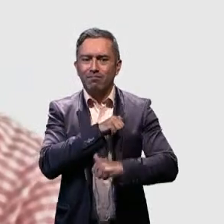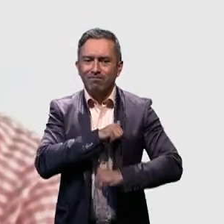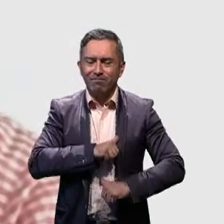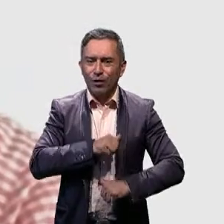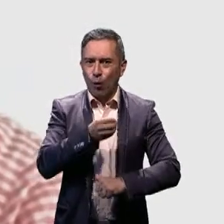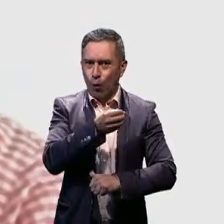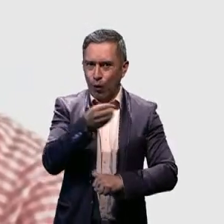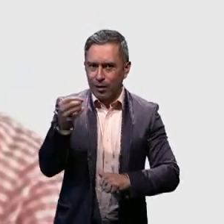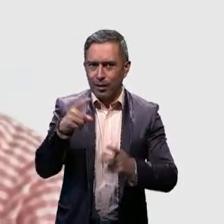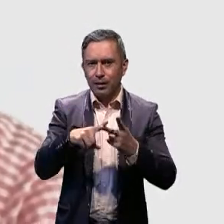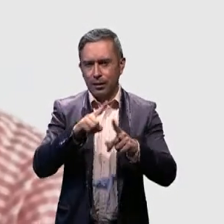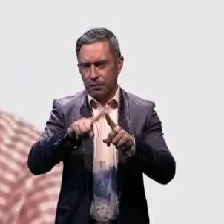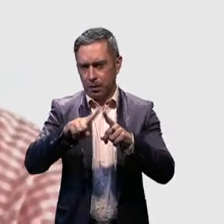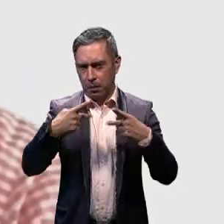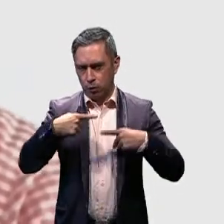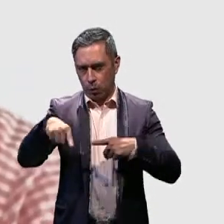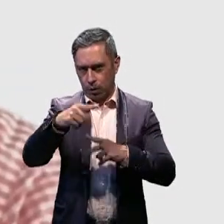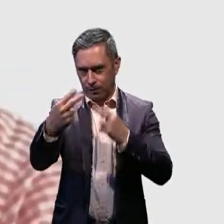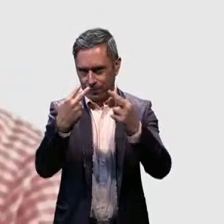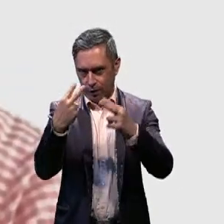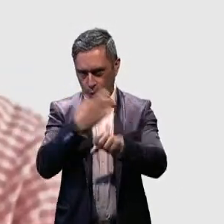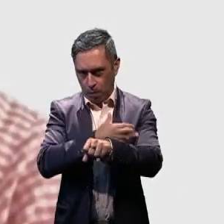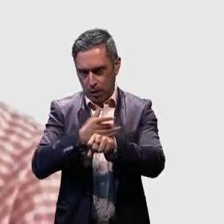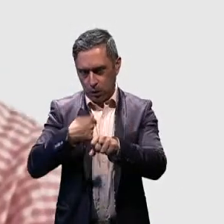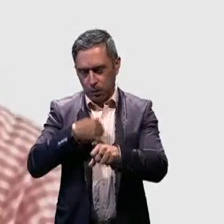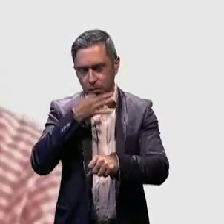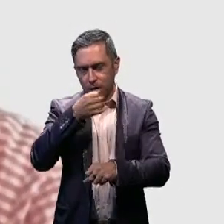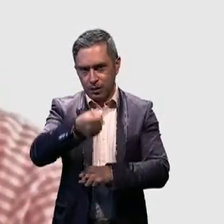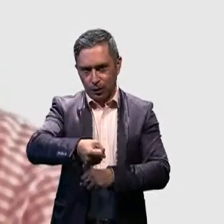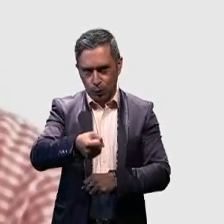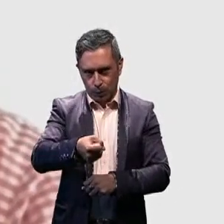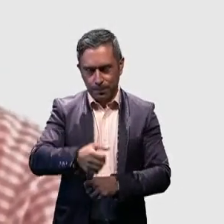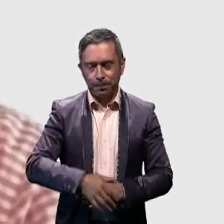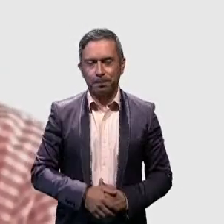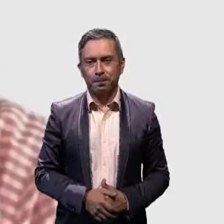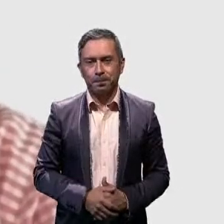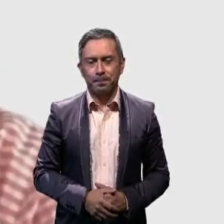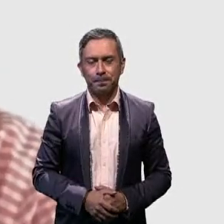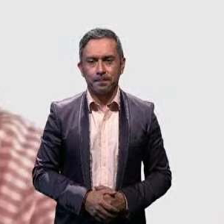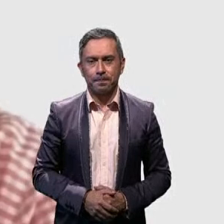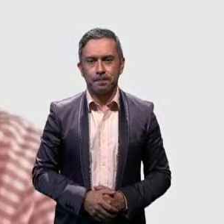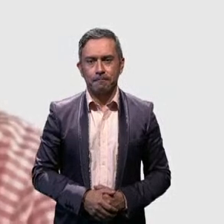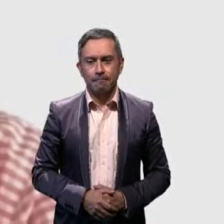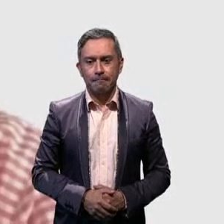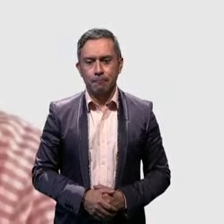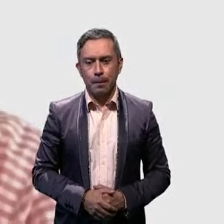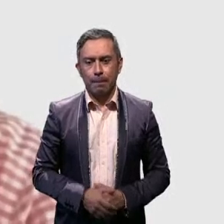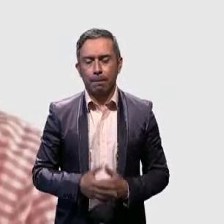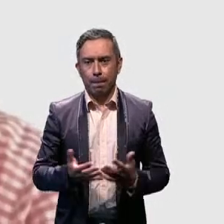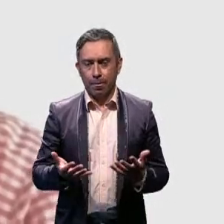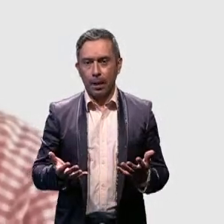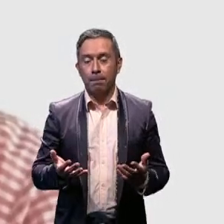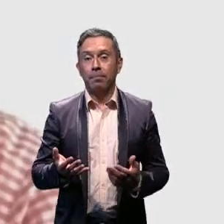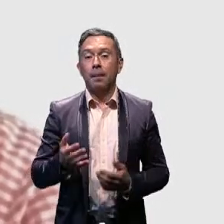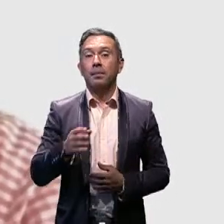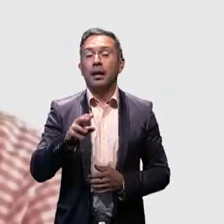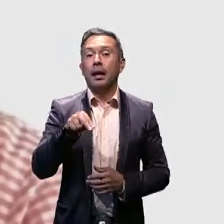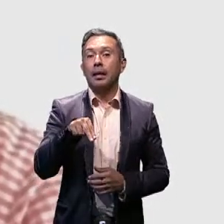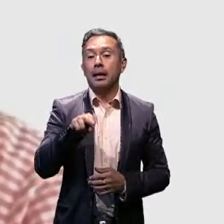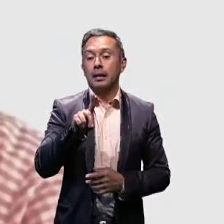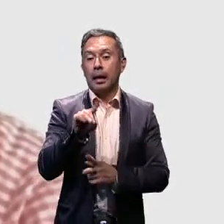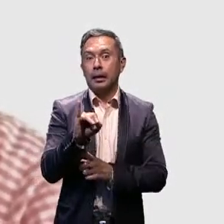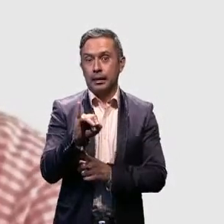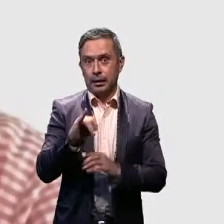the organizers, as well as all of you that are attending to this meeting. Entendemos que América Latina y el From the